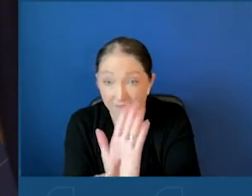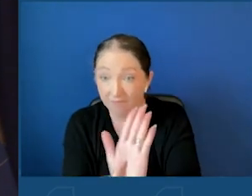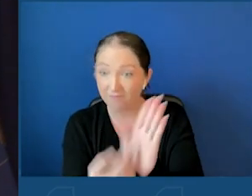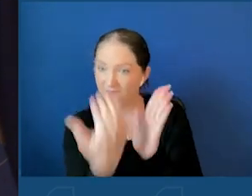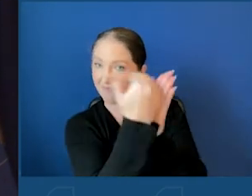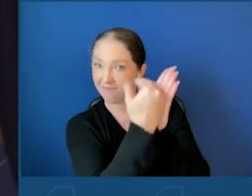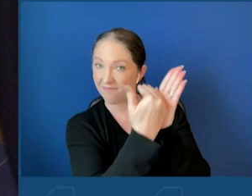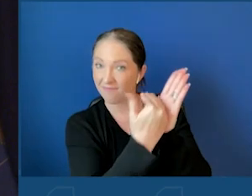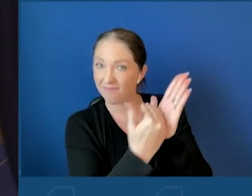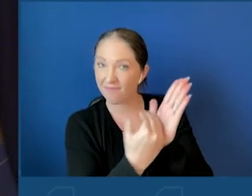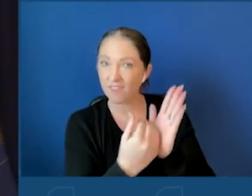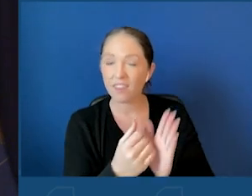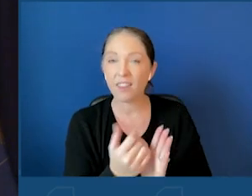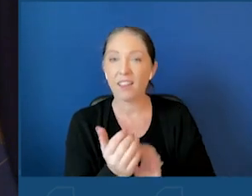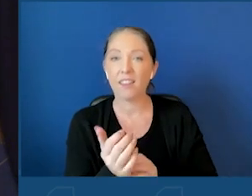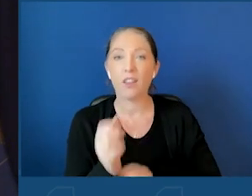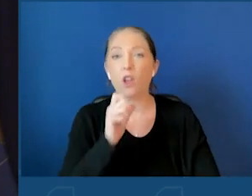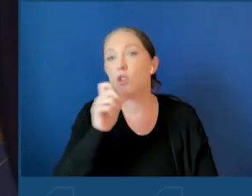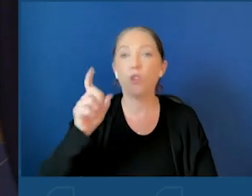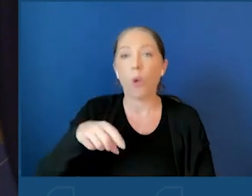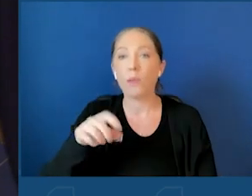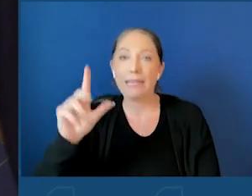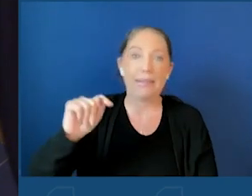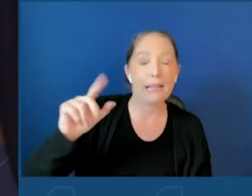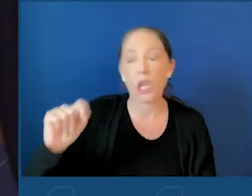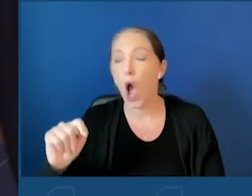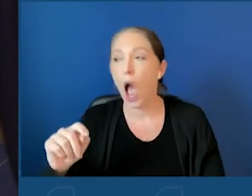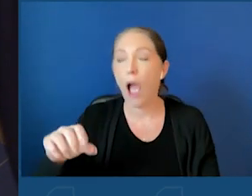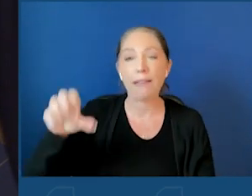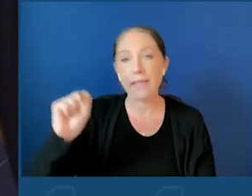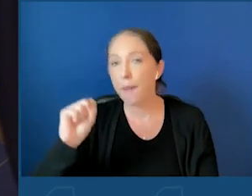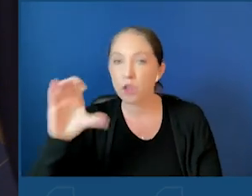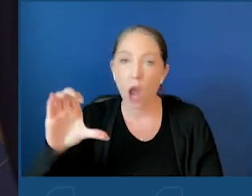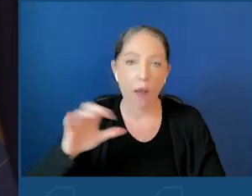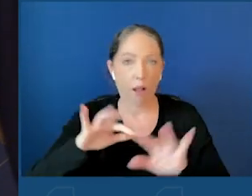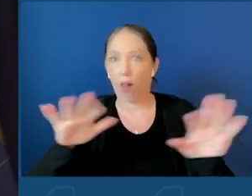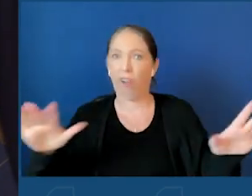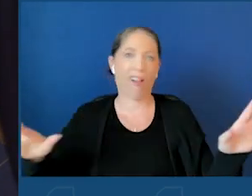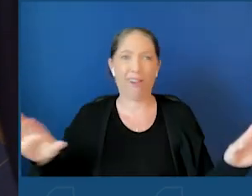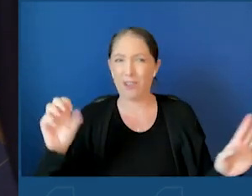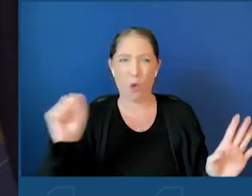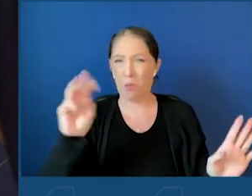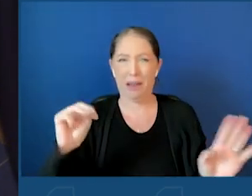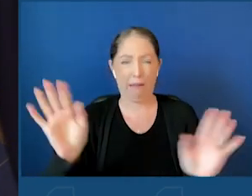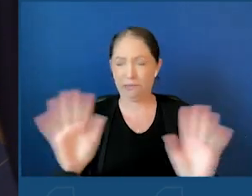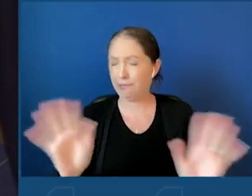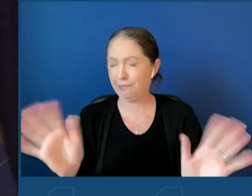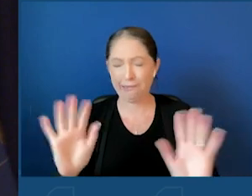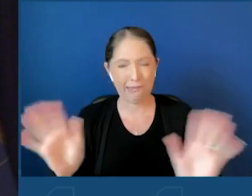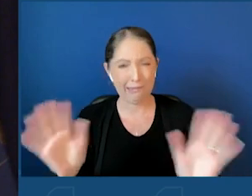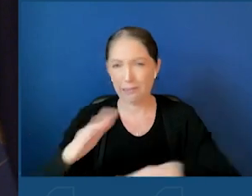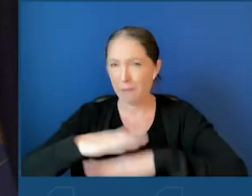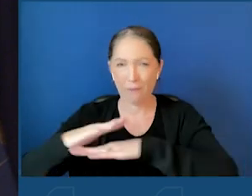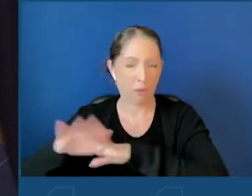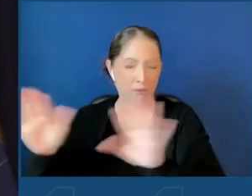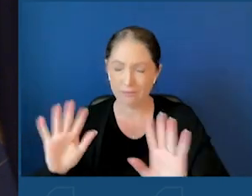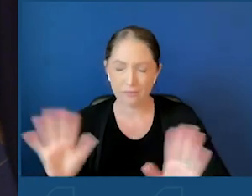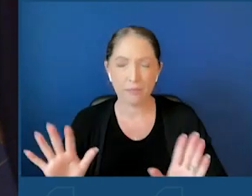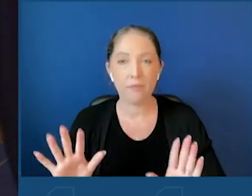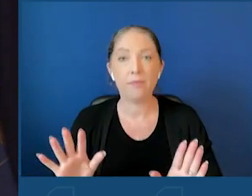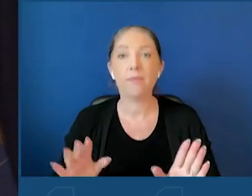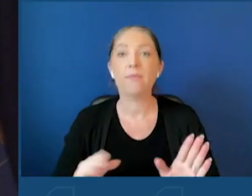information. They don't need to go to TikTok or Snapchat or any other crazy social media or platform, but they can find